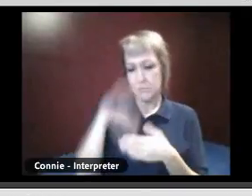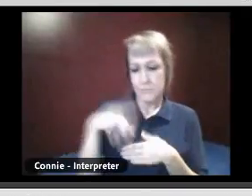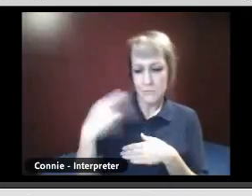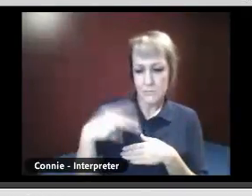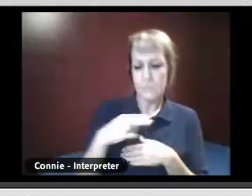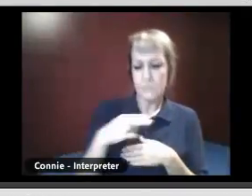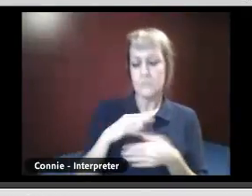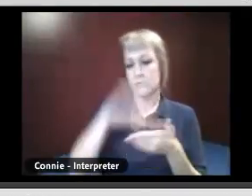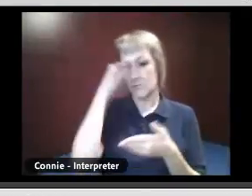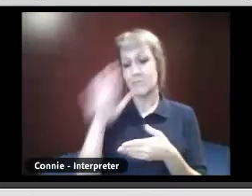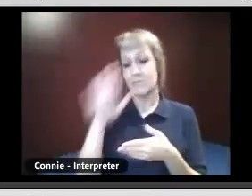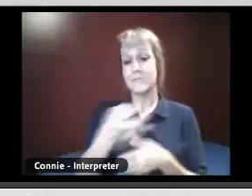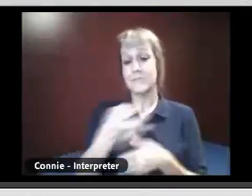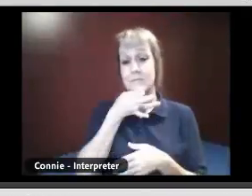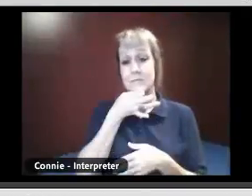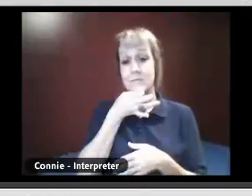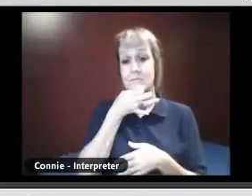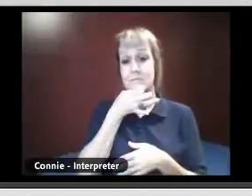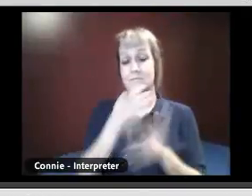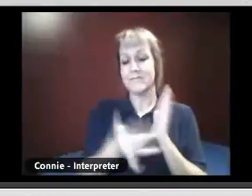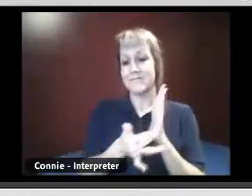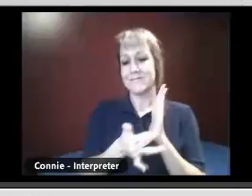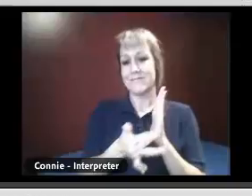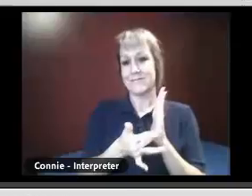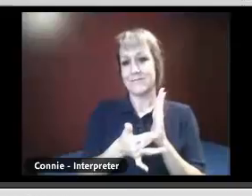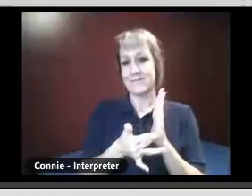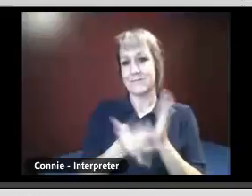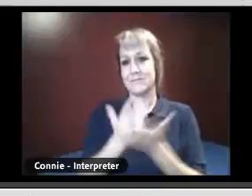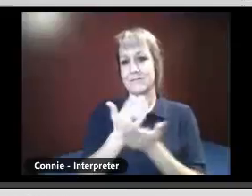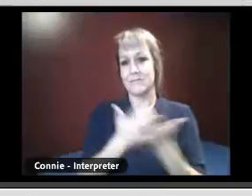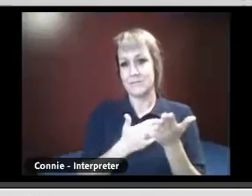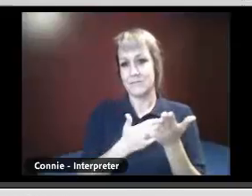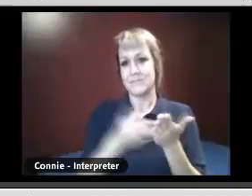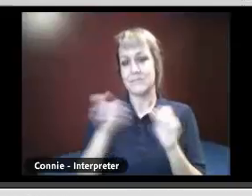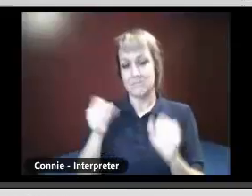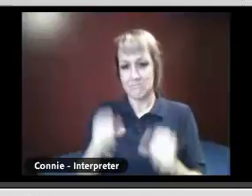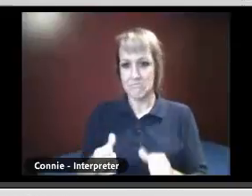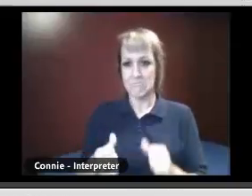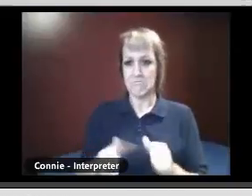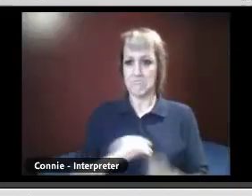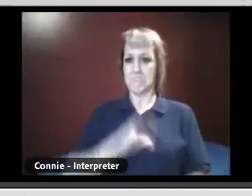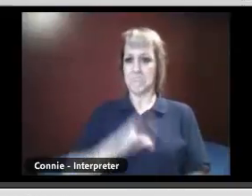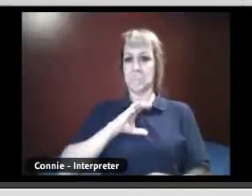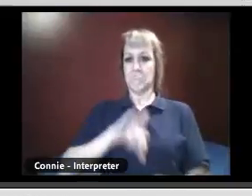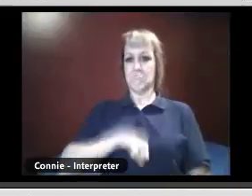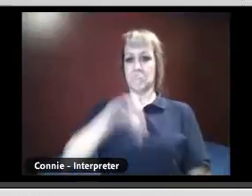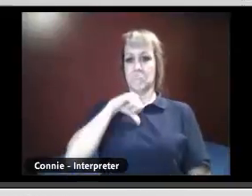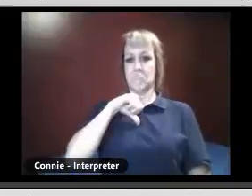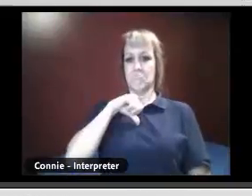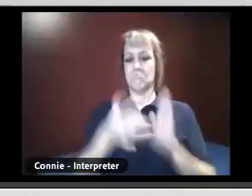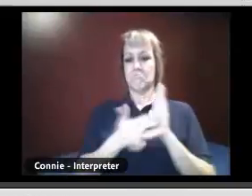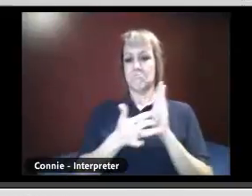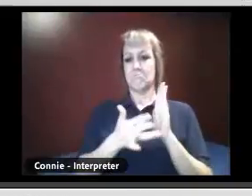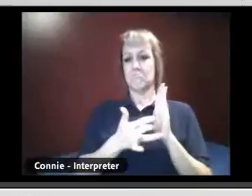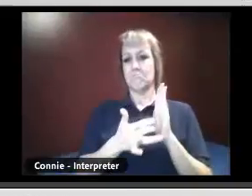His area of expertise was the technical area of expertise, and there he could shine. His area of expertise was not necessarily dealing with